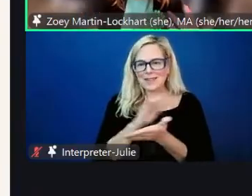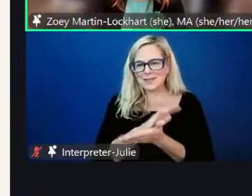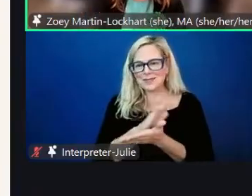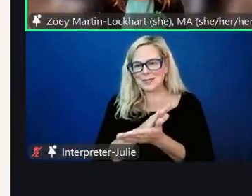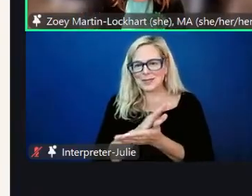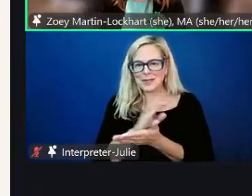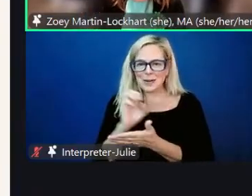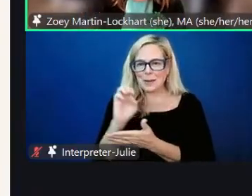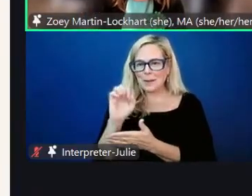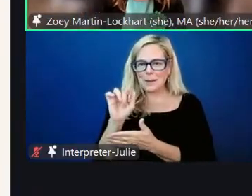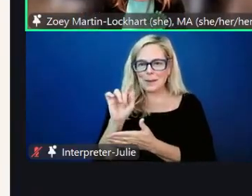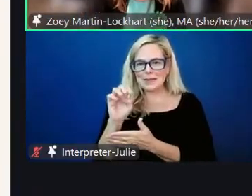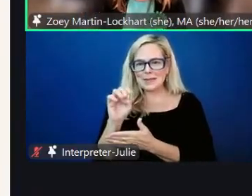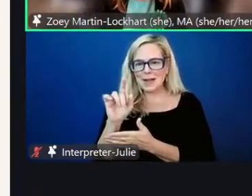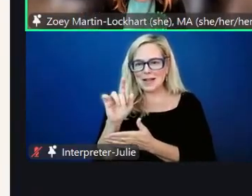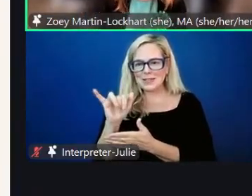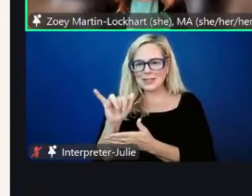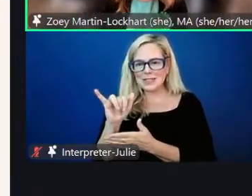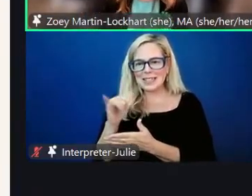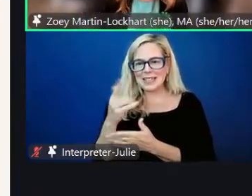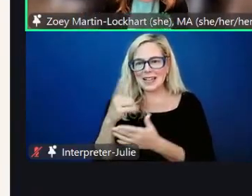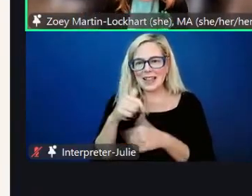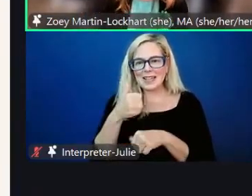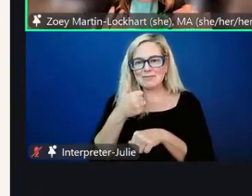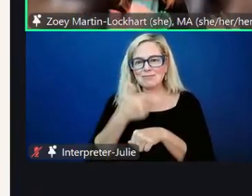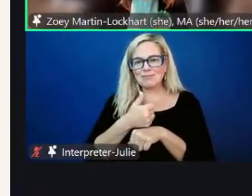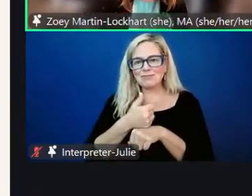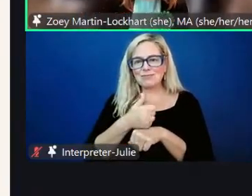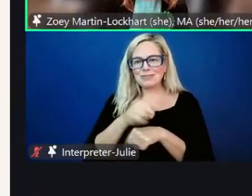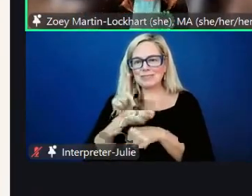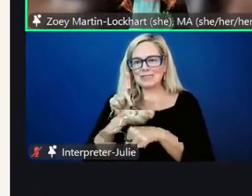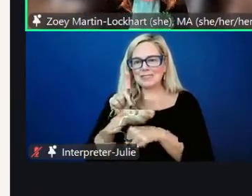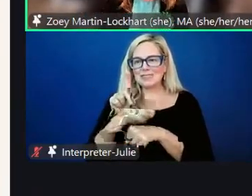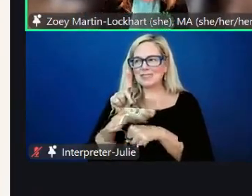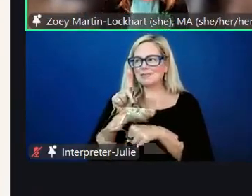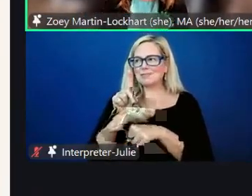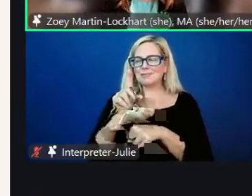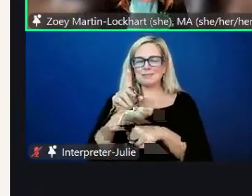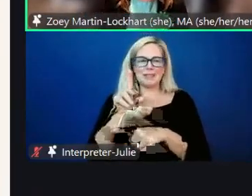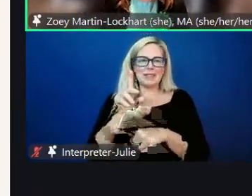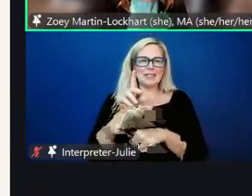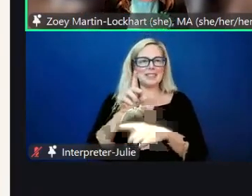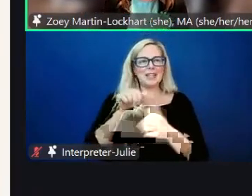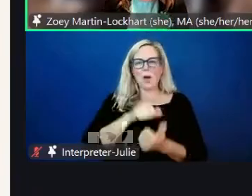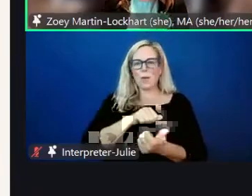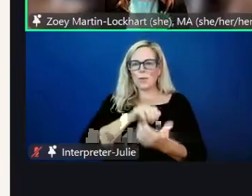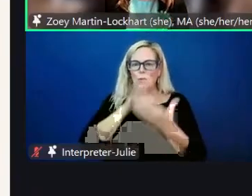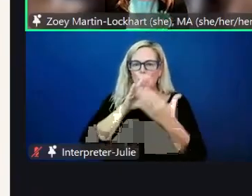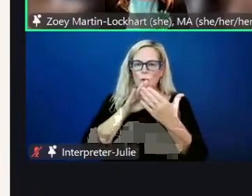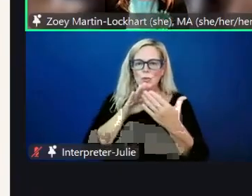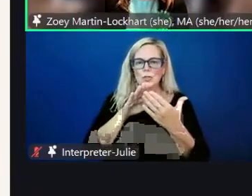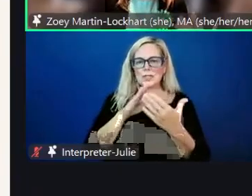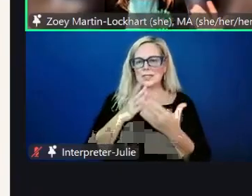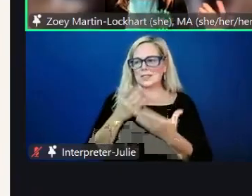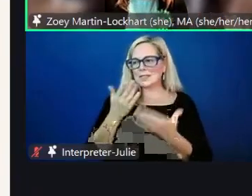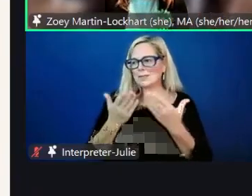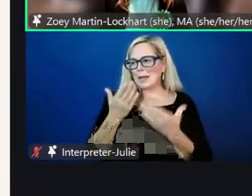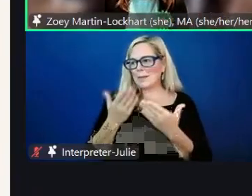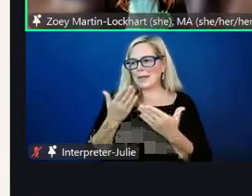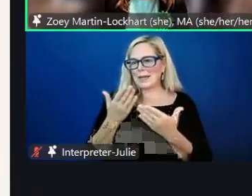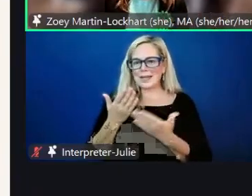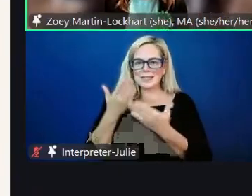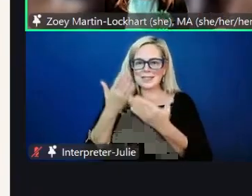situated disability knowledge, may inform providers' care approaches as suggested by scholars like